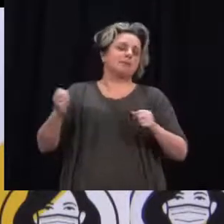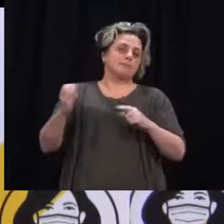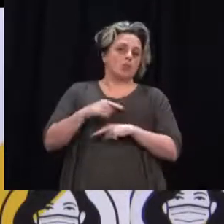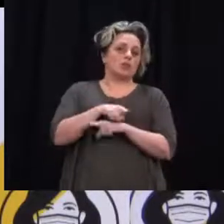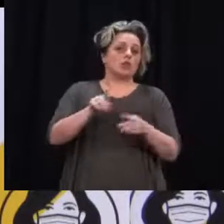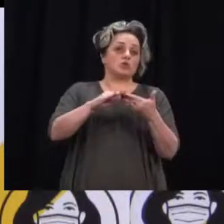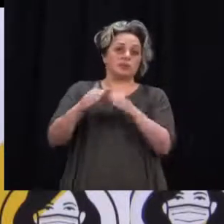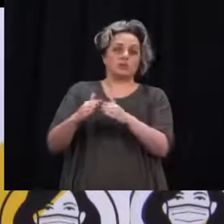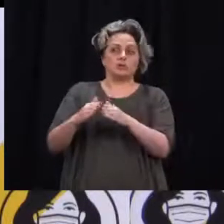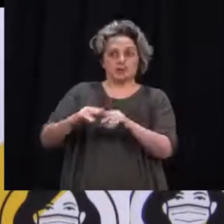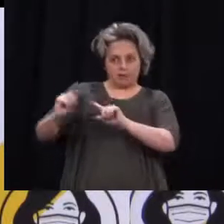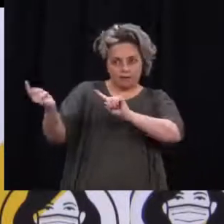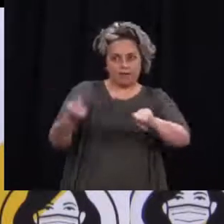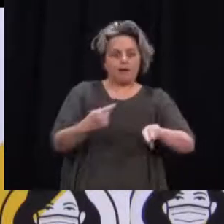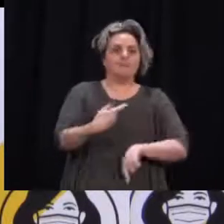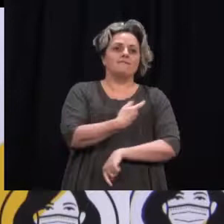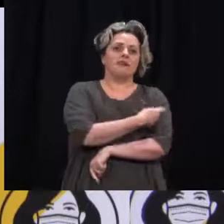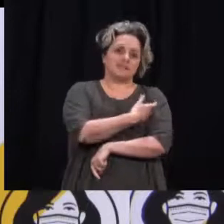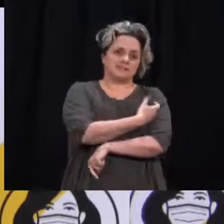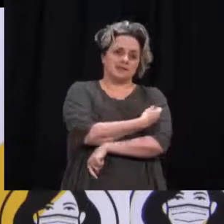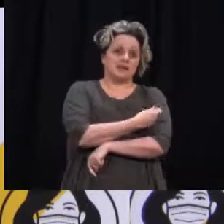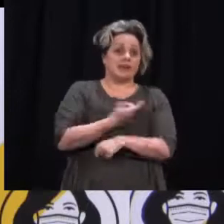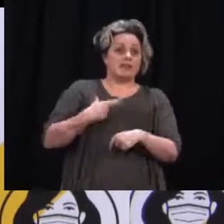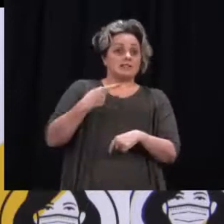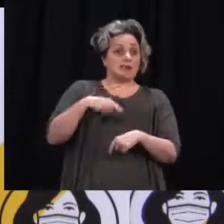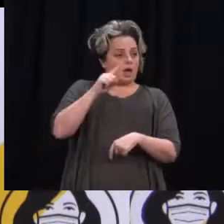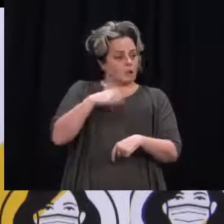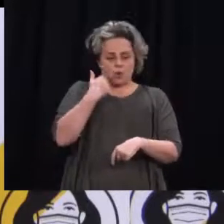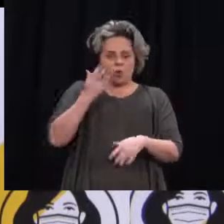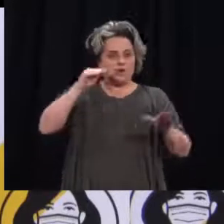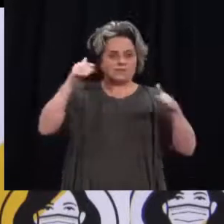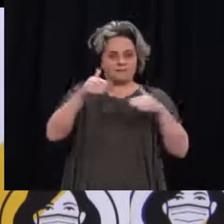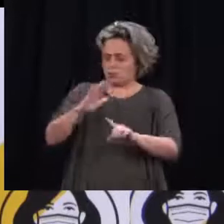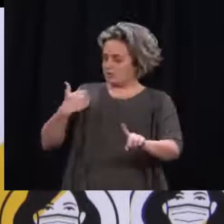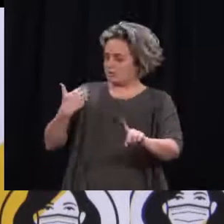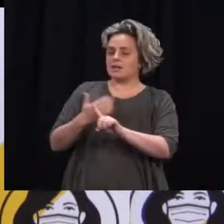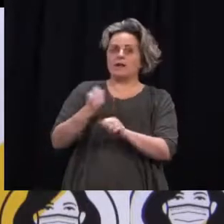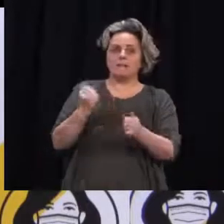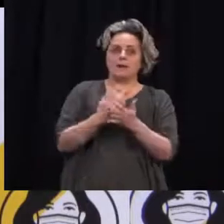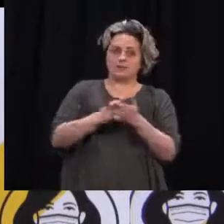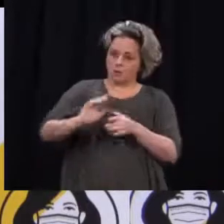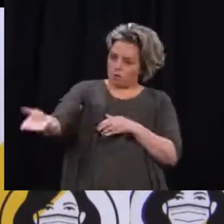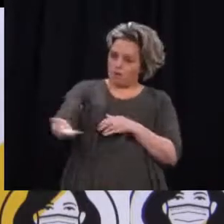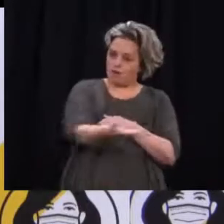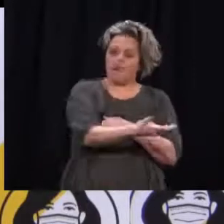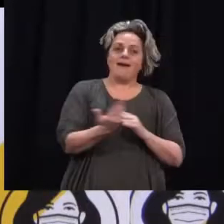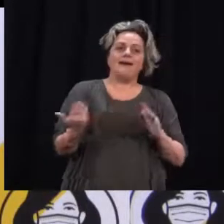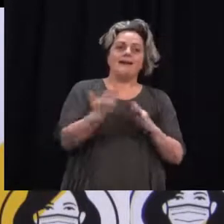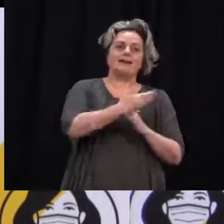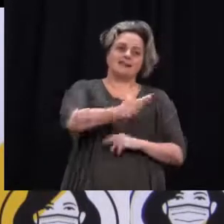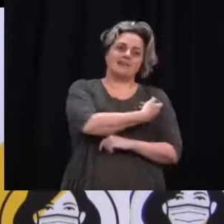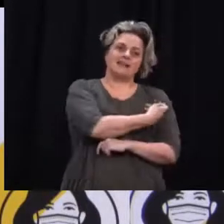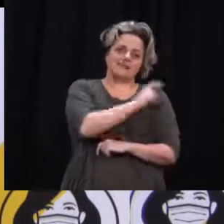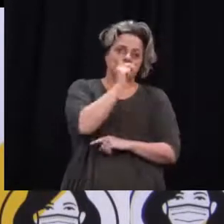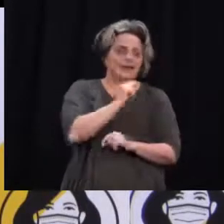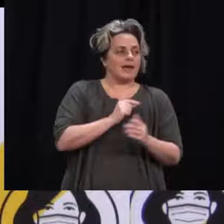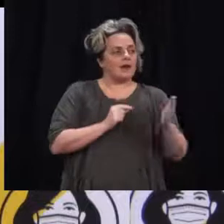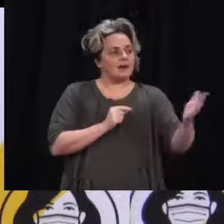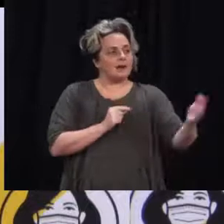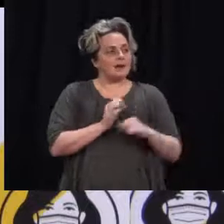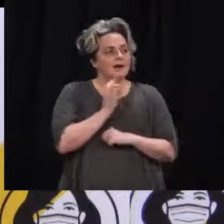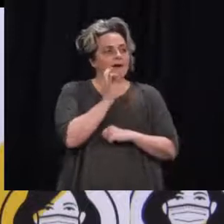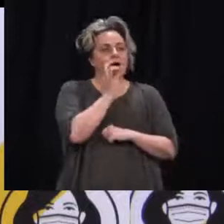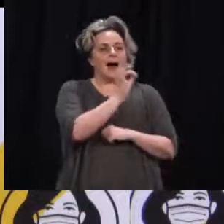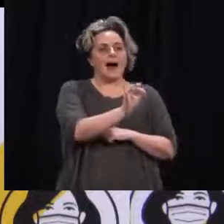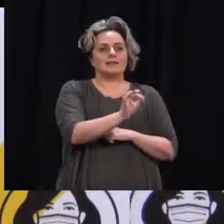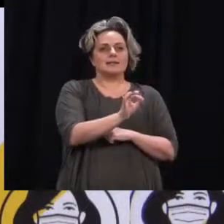and that's why we've had initiatives right from the start designed to ensure that they can access the vaccine. And just secondly, what's your advice to close contacts